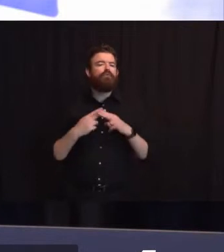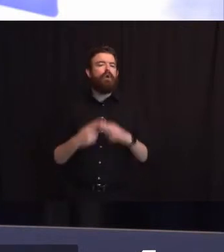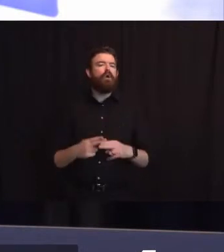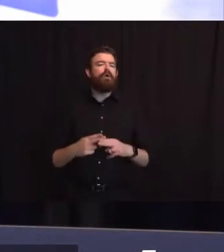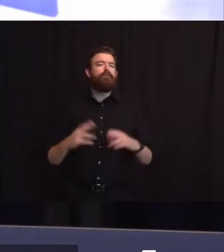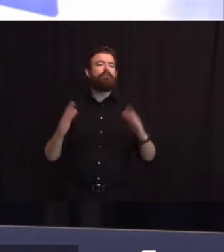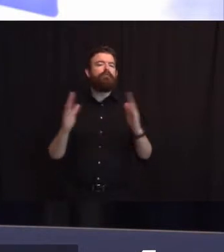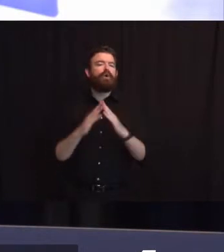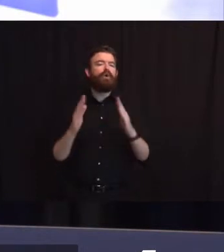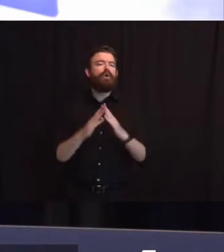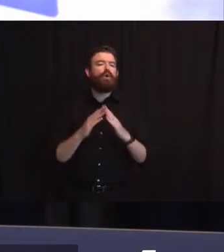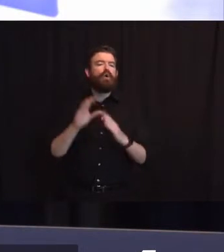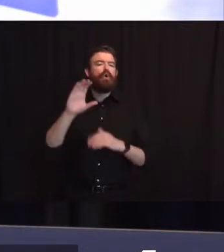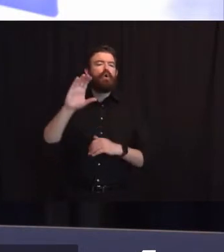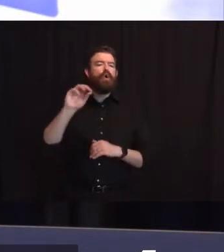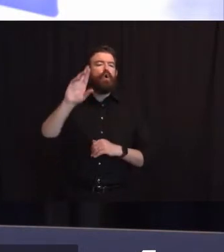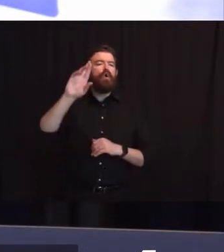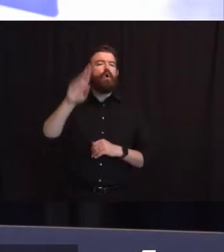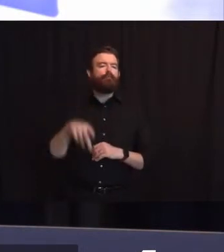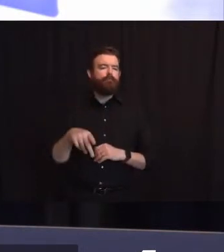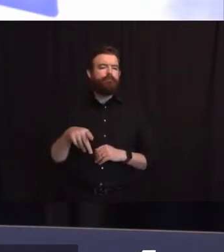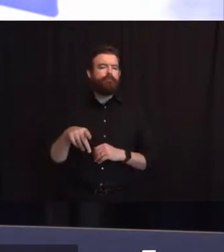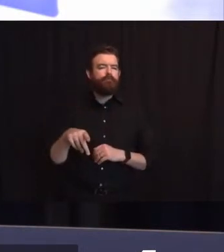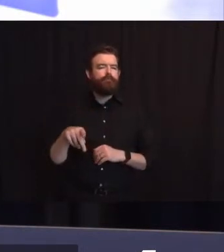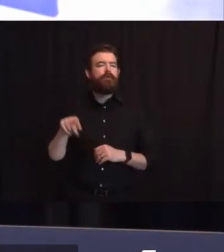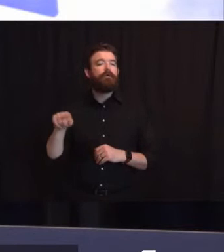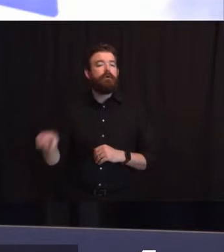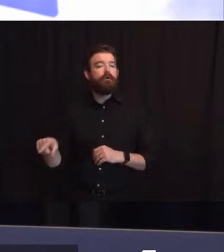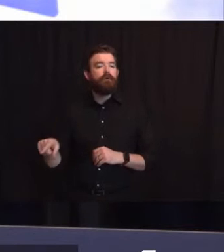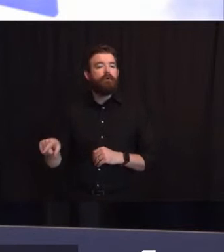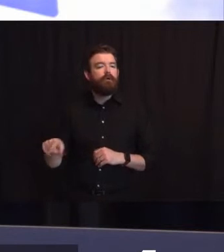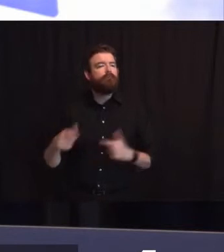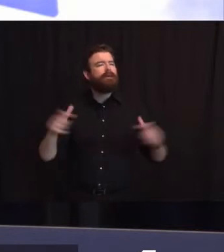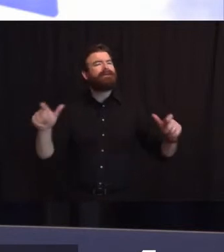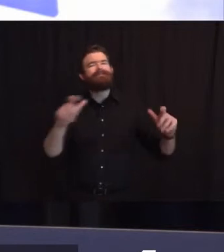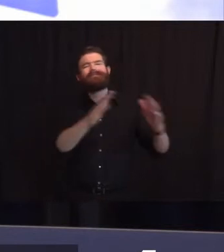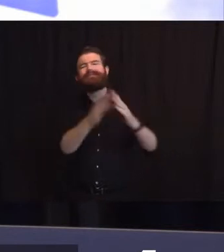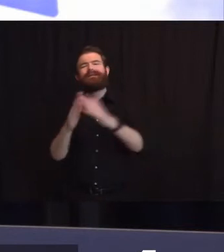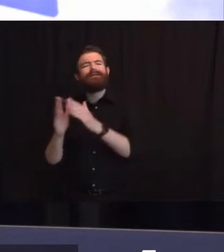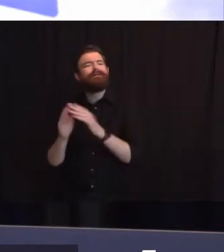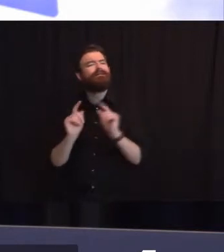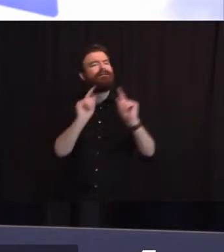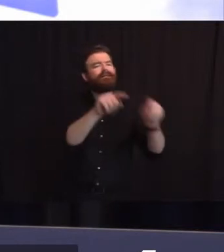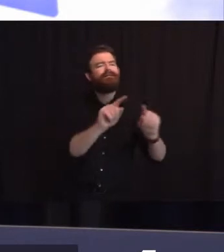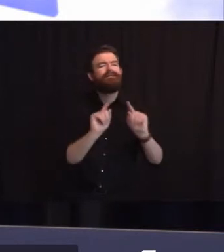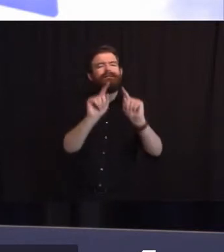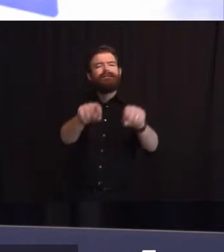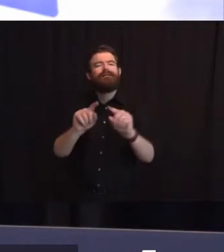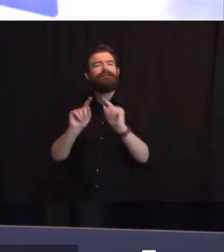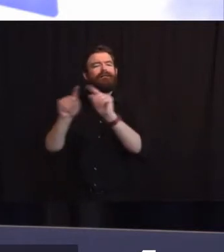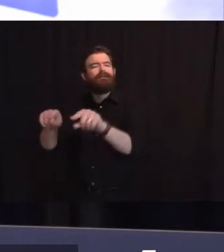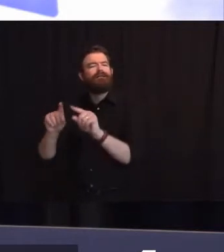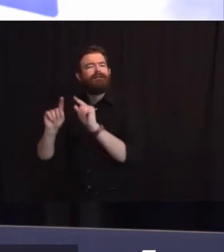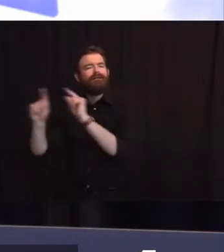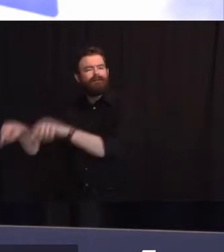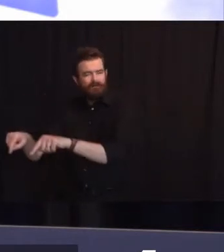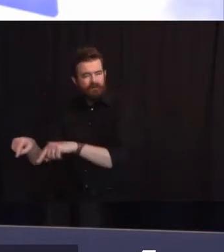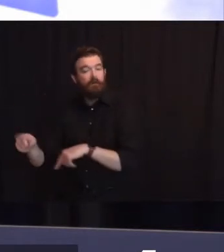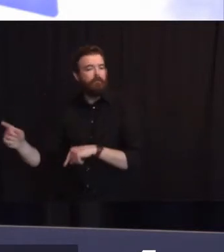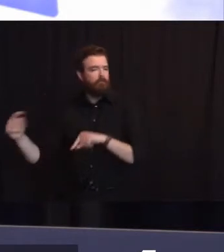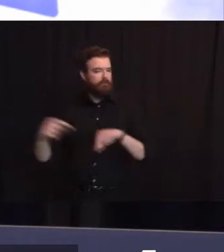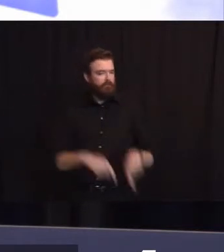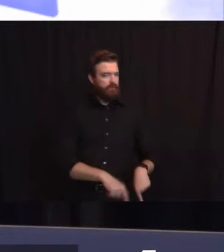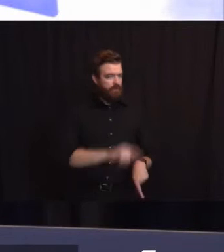Perth Amboy, New Brunswick, Passaic, and this week they will be in Trenton. They are going out to underserved communities to